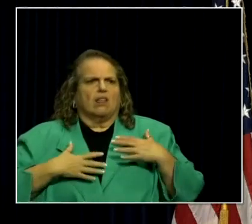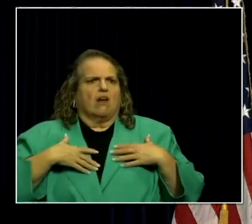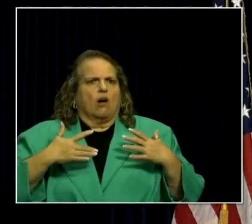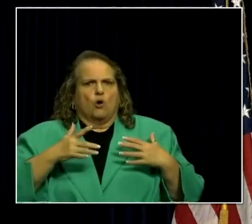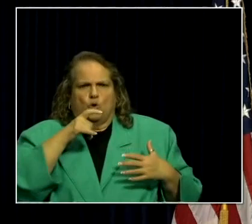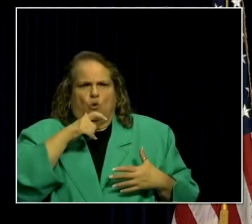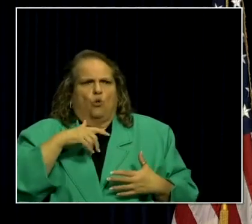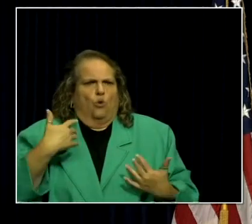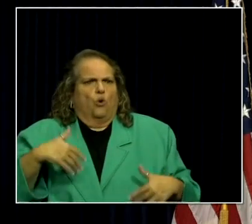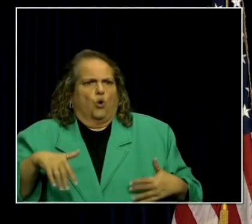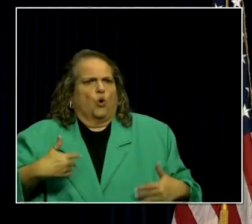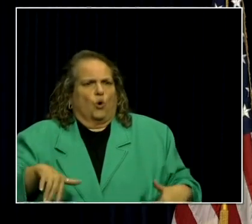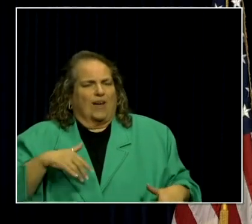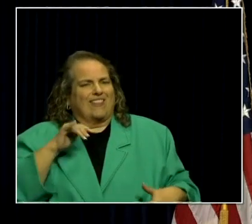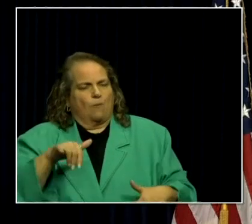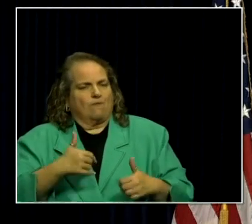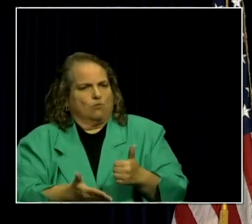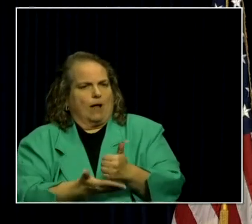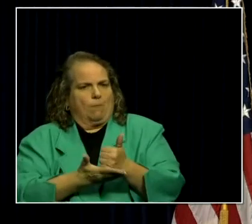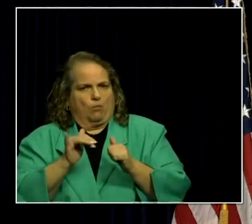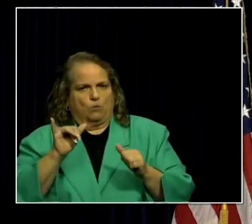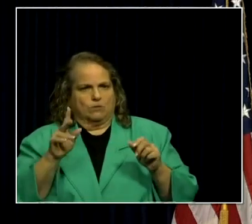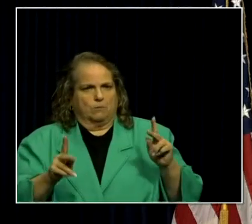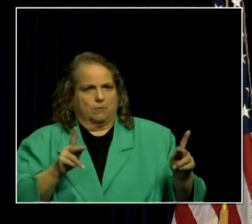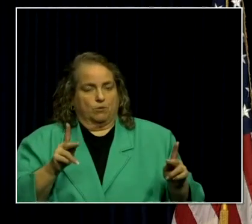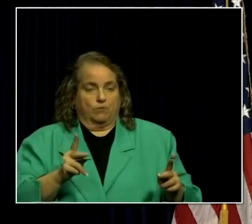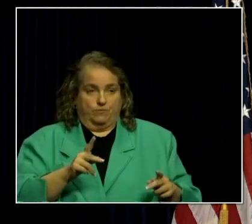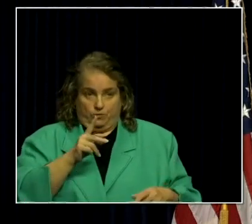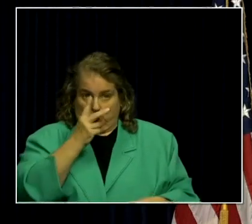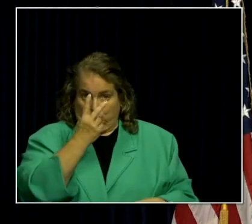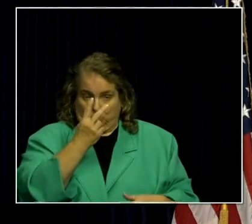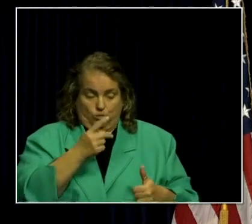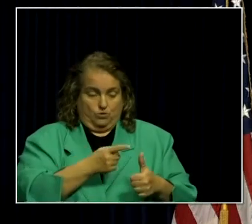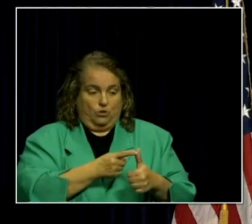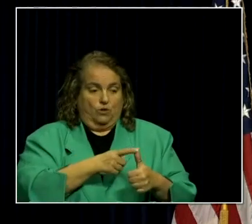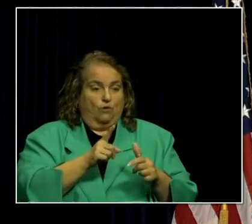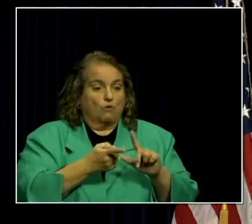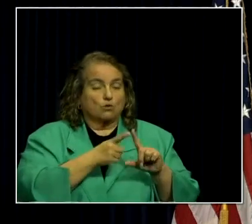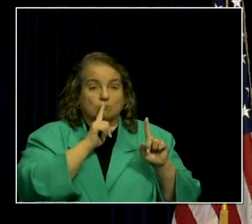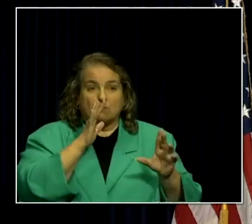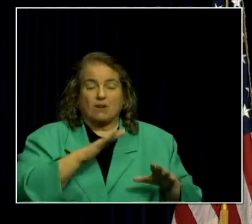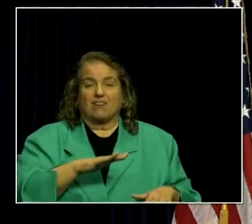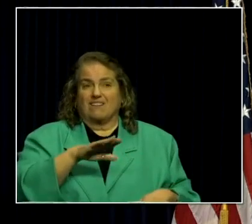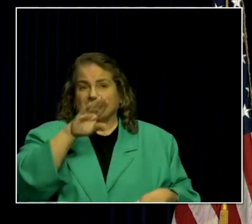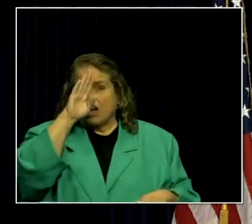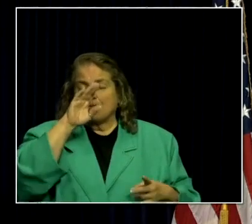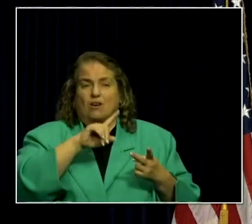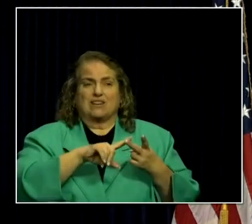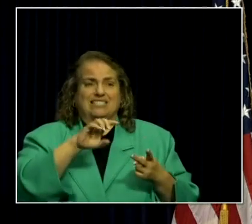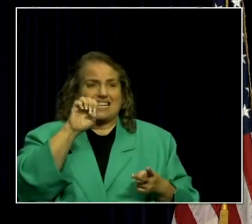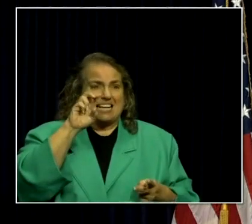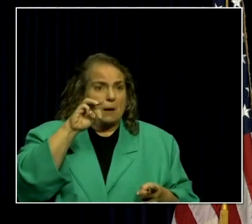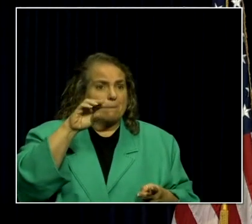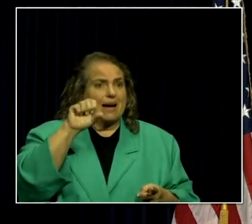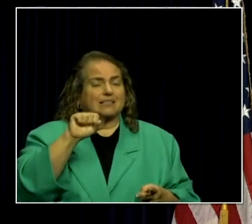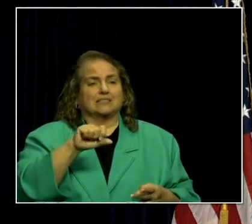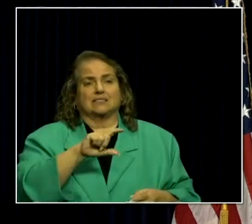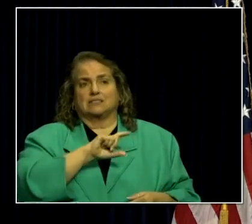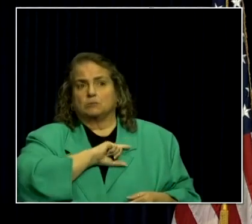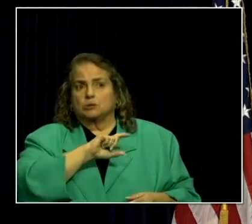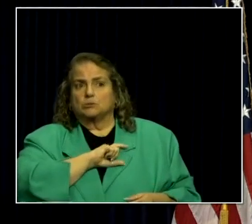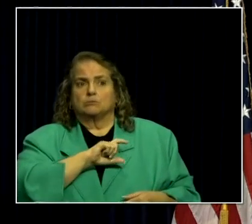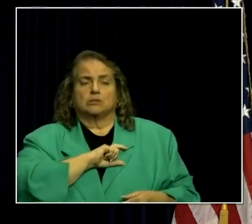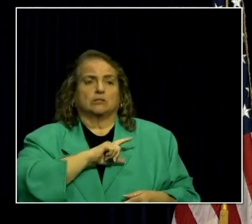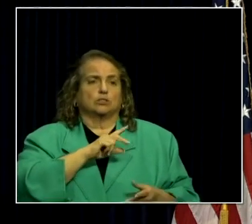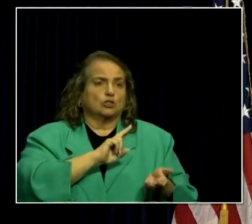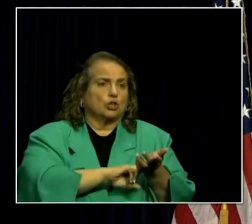help certainly our first responders, our firefighters, our law enforcement, our EMS, and others. And I have a